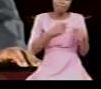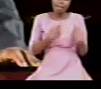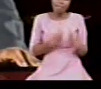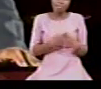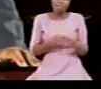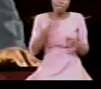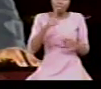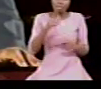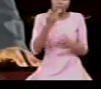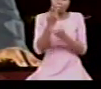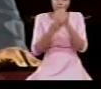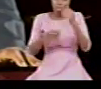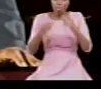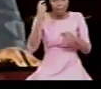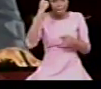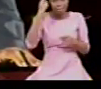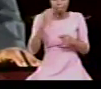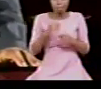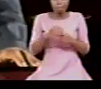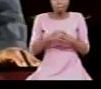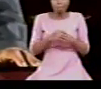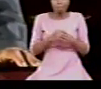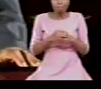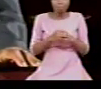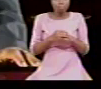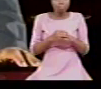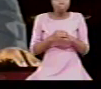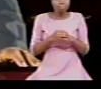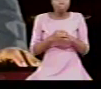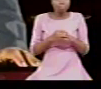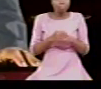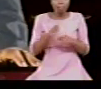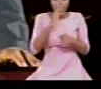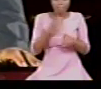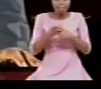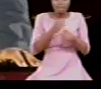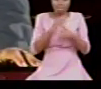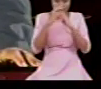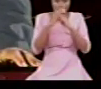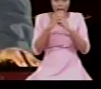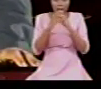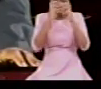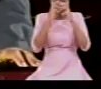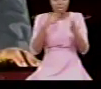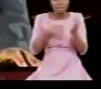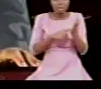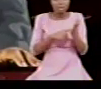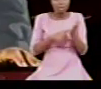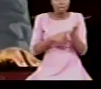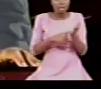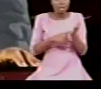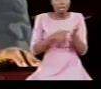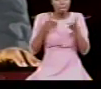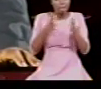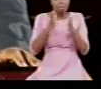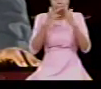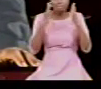you double-minded. Be afflicted and mourn this evening, and weep. Let your laughter be turned to mourning,